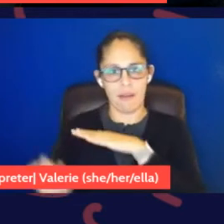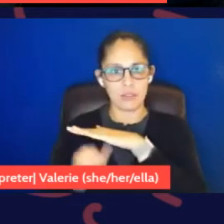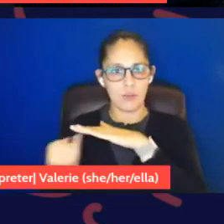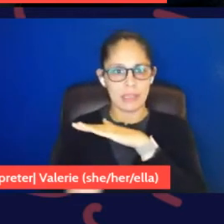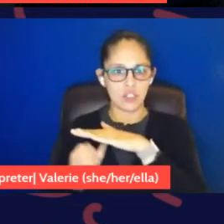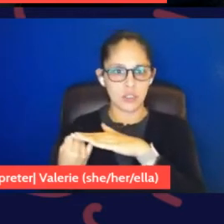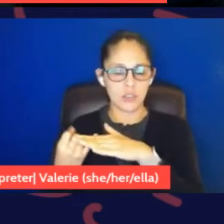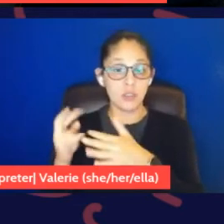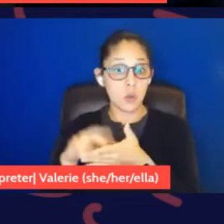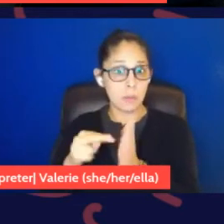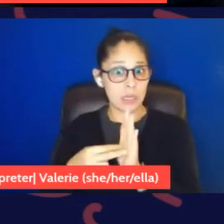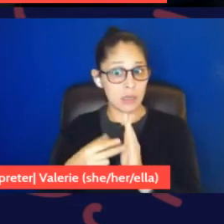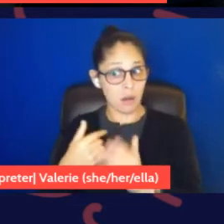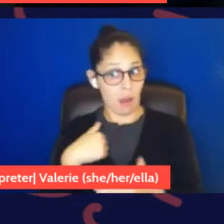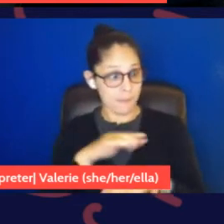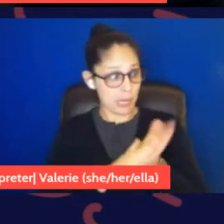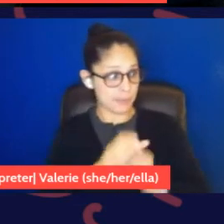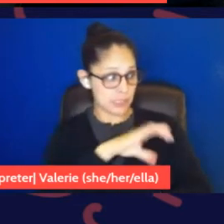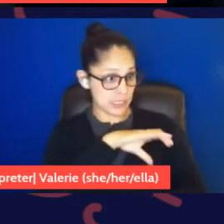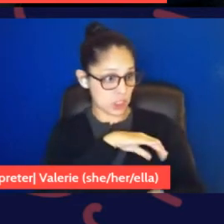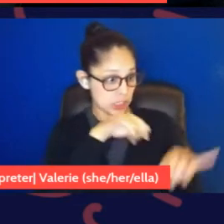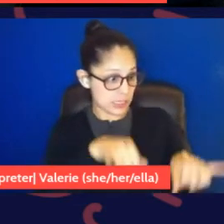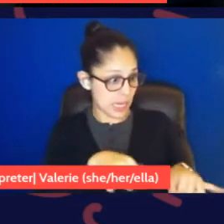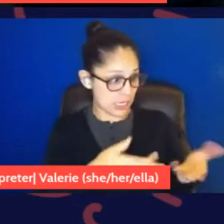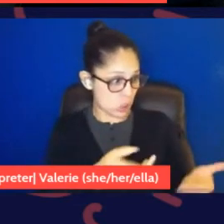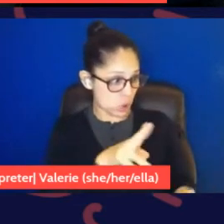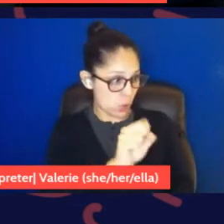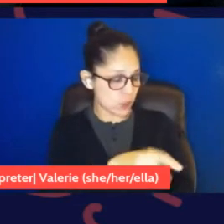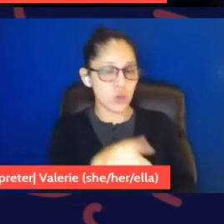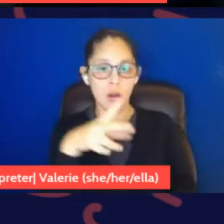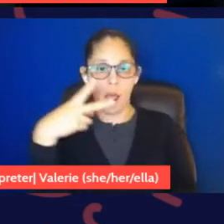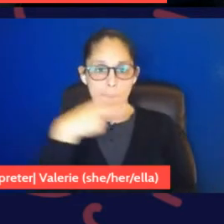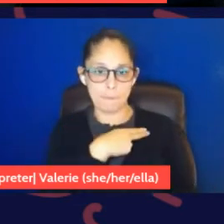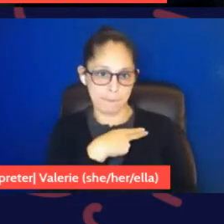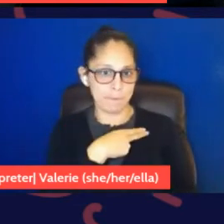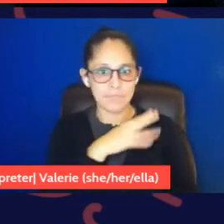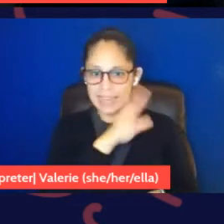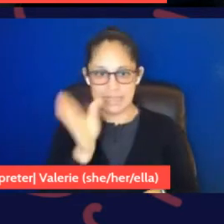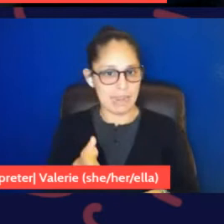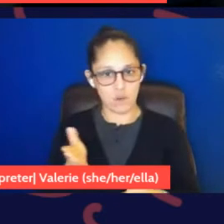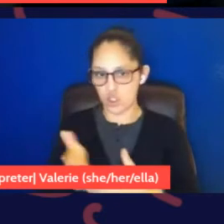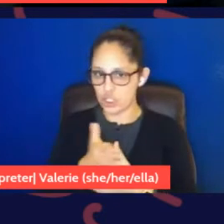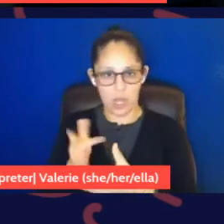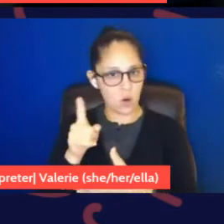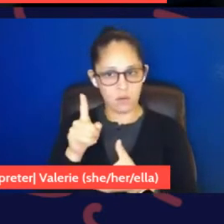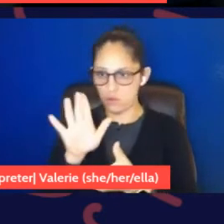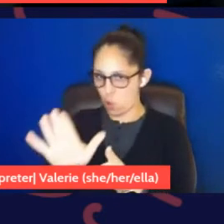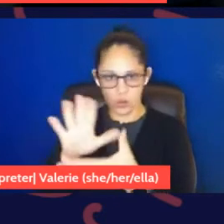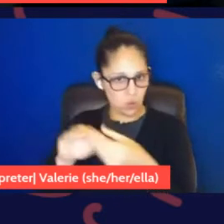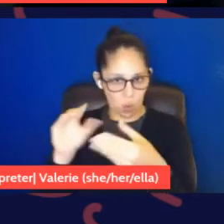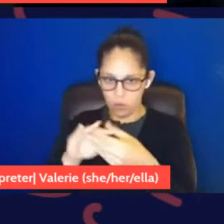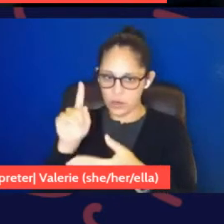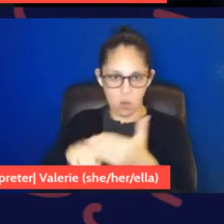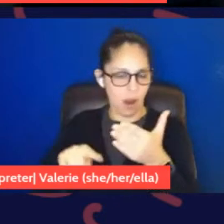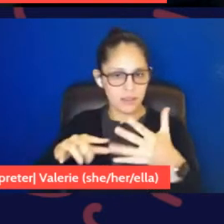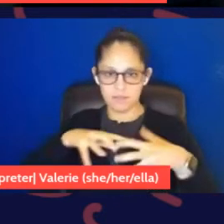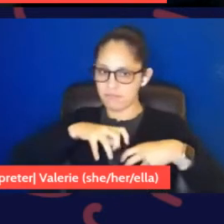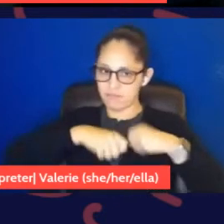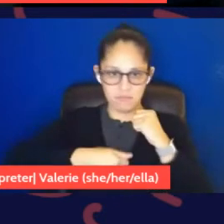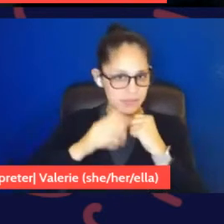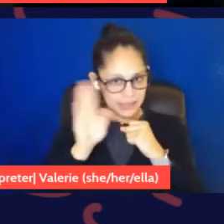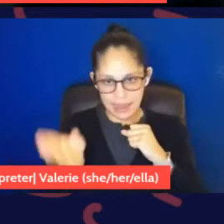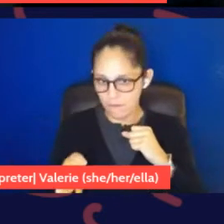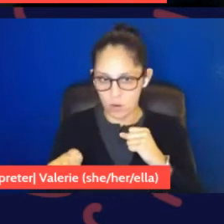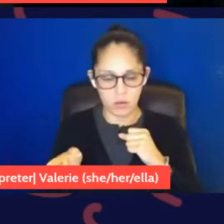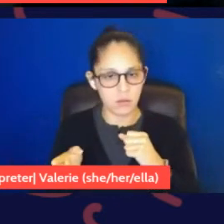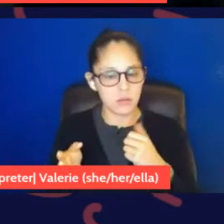exchange for your stay, you get to shut up and never talk to anyone about what's hurting you. And I think for me, there is like